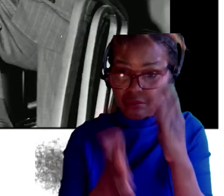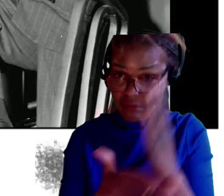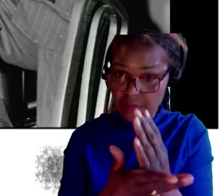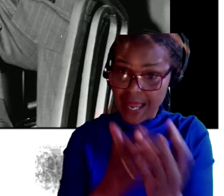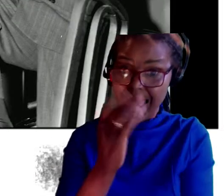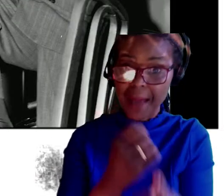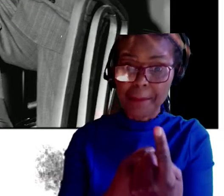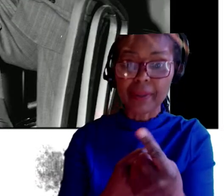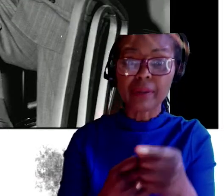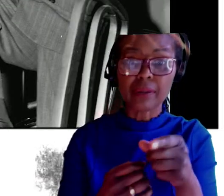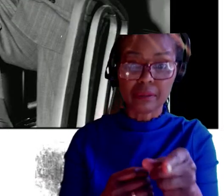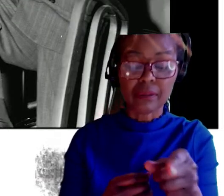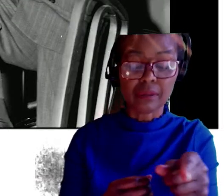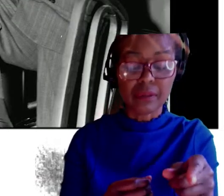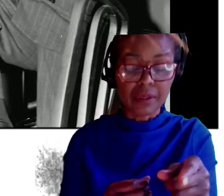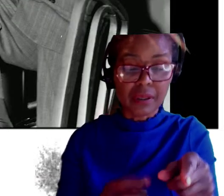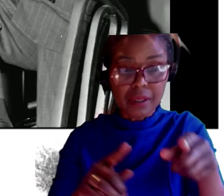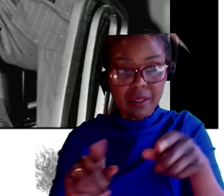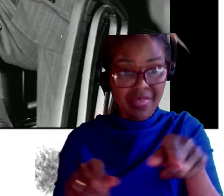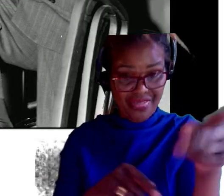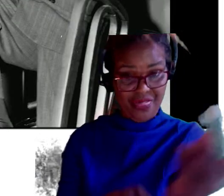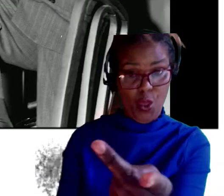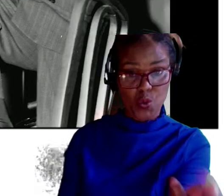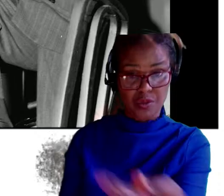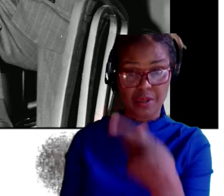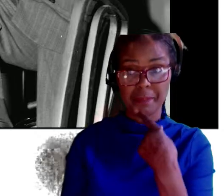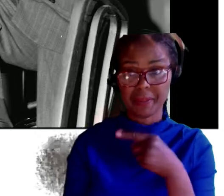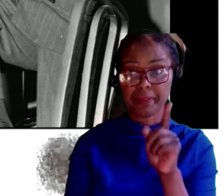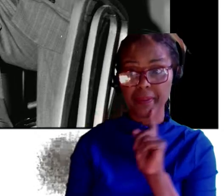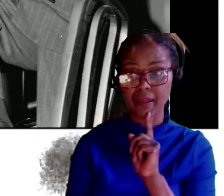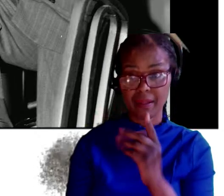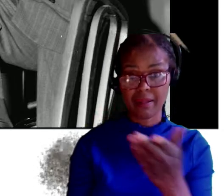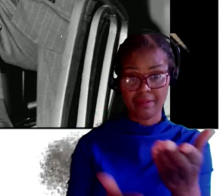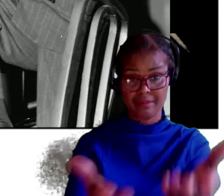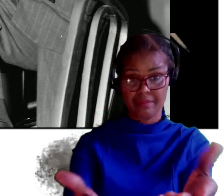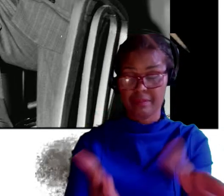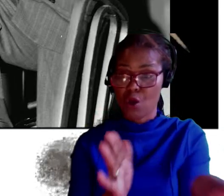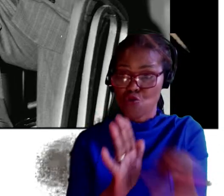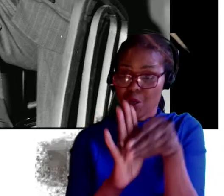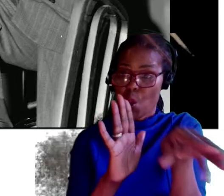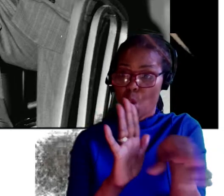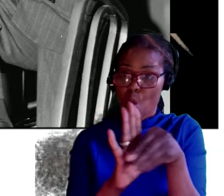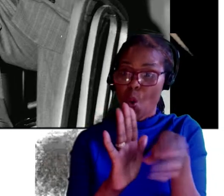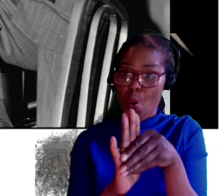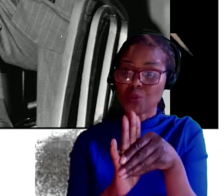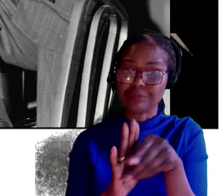and the legendary bluesman Lead Belly did exactly that in Little Rock Prison in